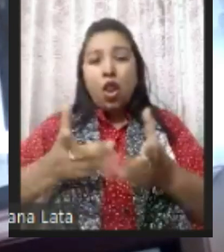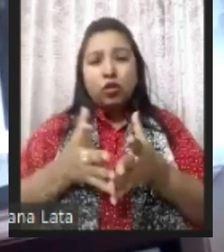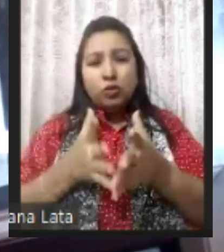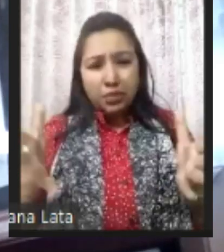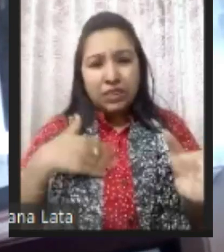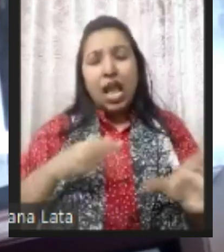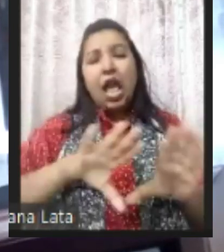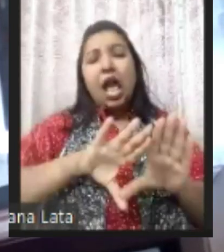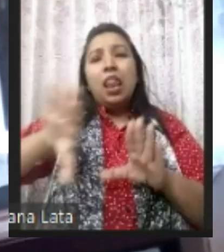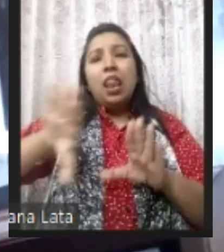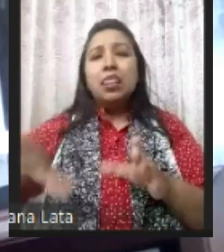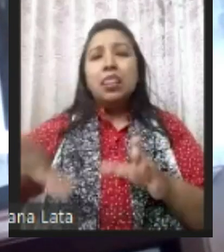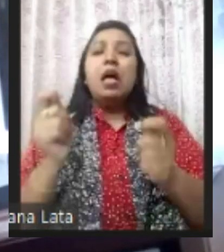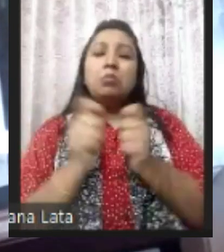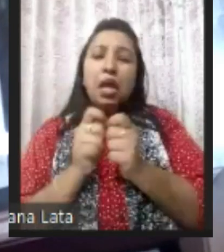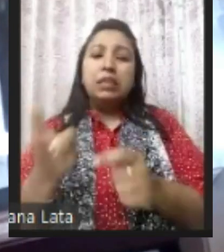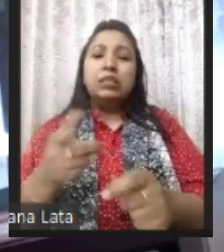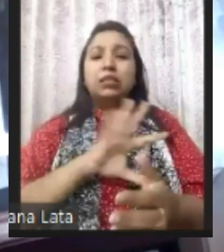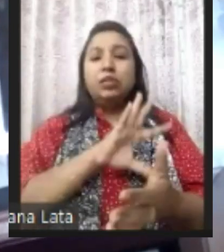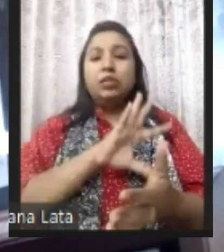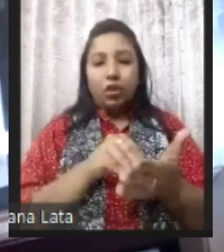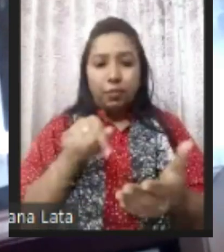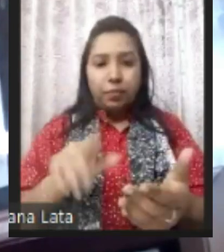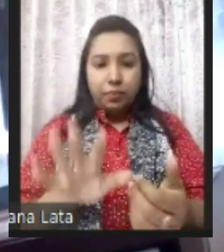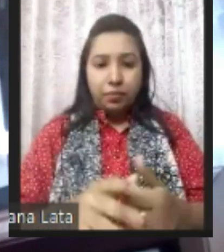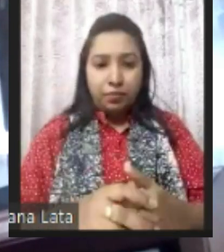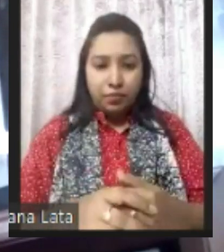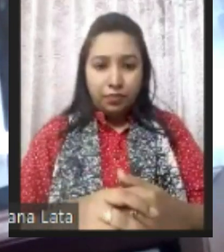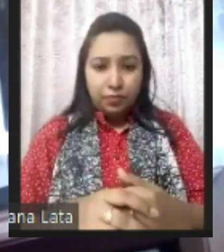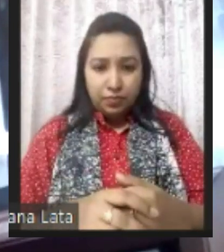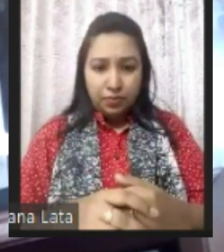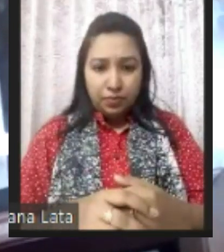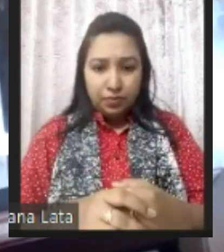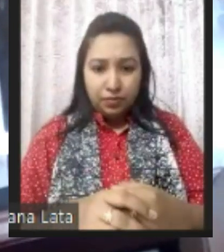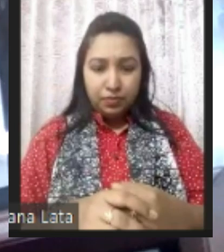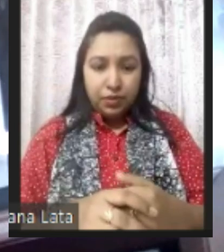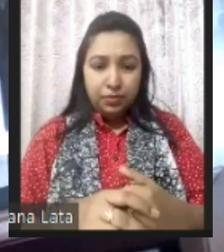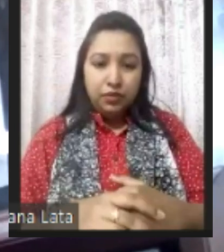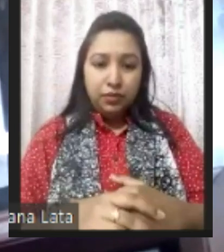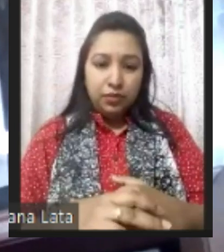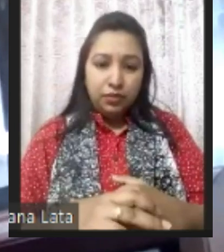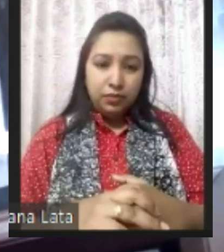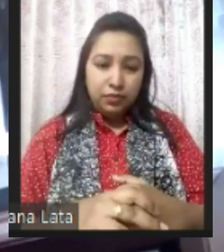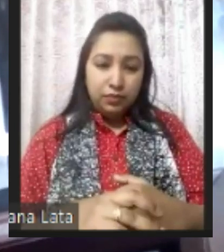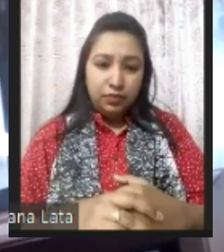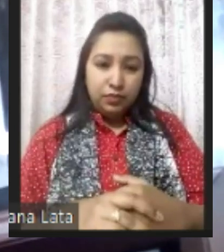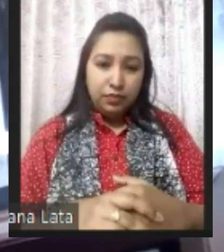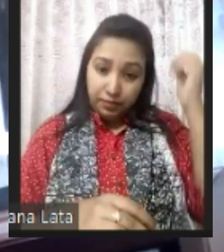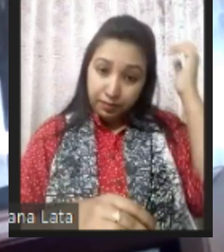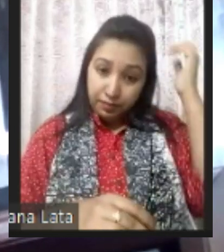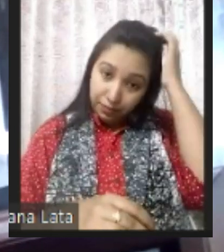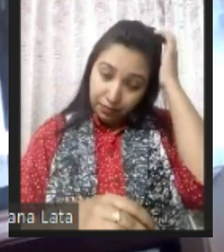all the great things that it is doing to have disabled kids, but maybe starting for the very basic primary level. Another example can be, we always see things